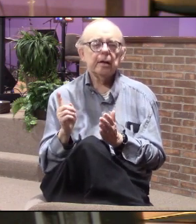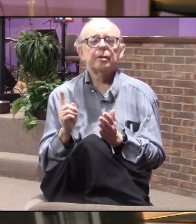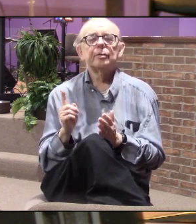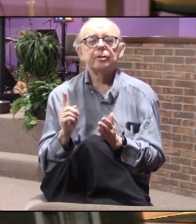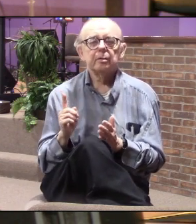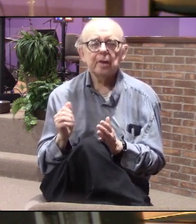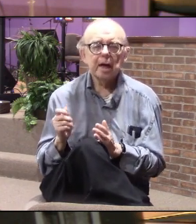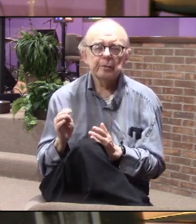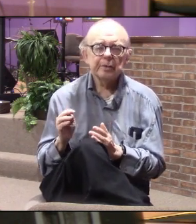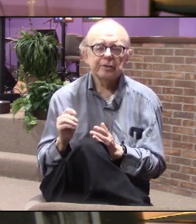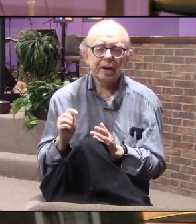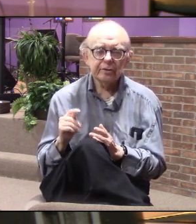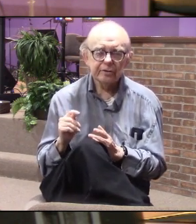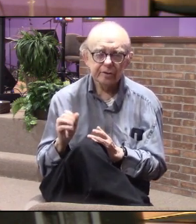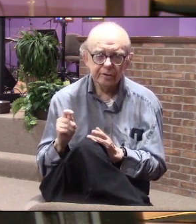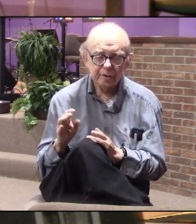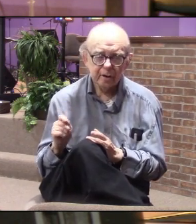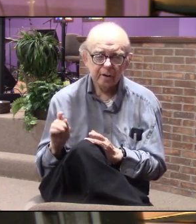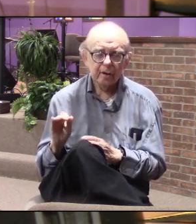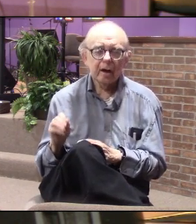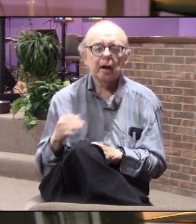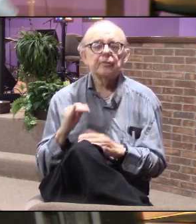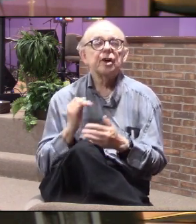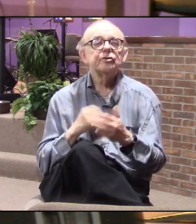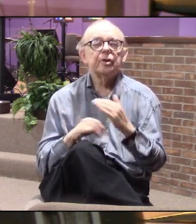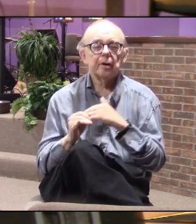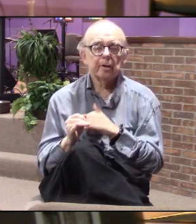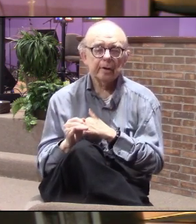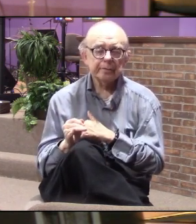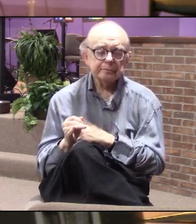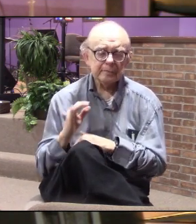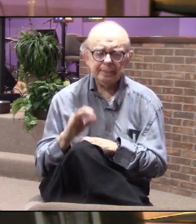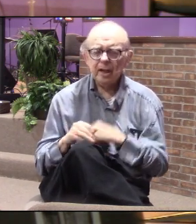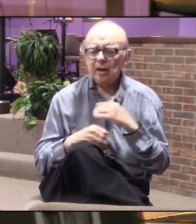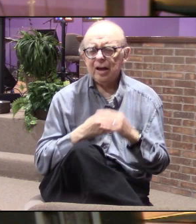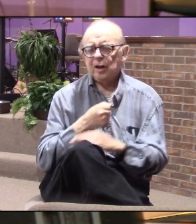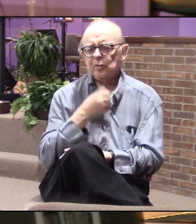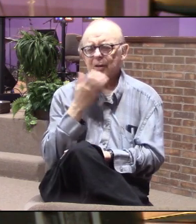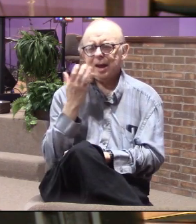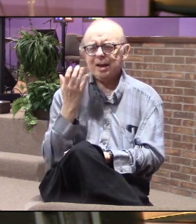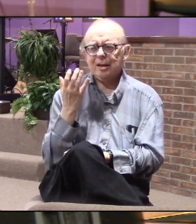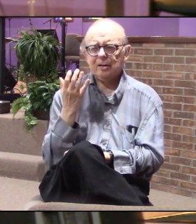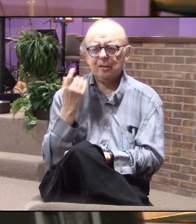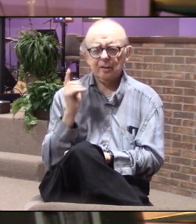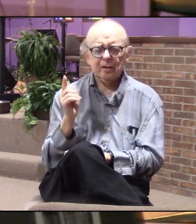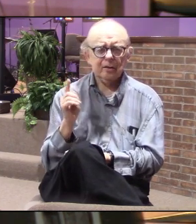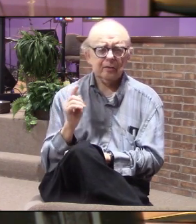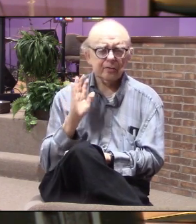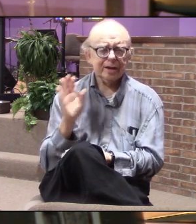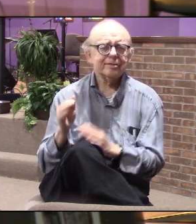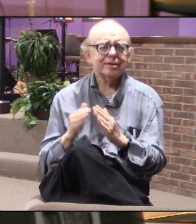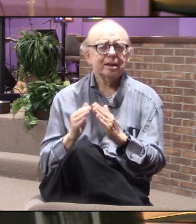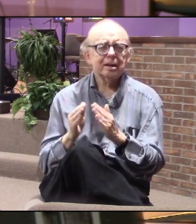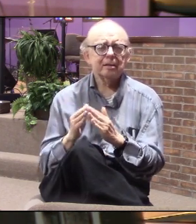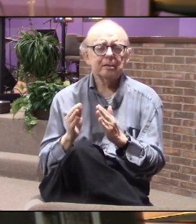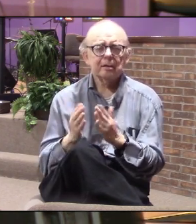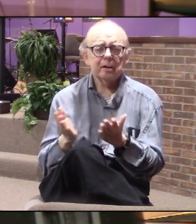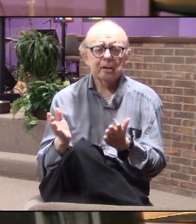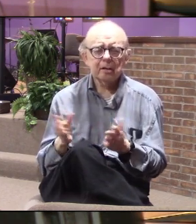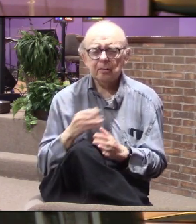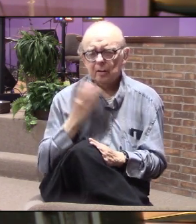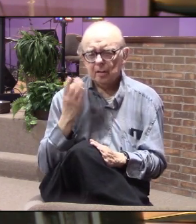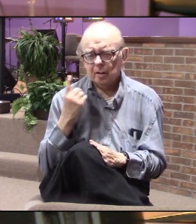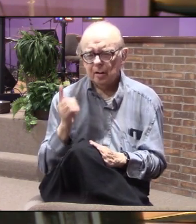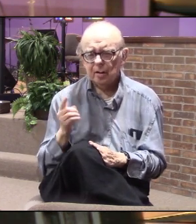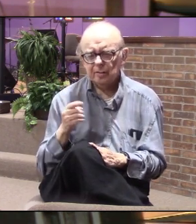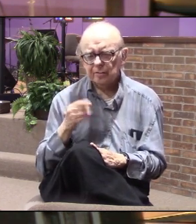Jeremiah. Jeremiah crying out for his city, crying